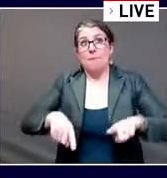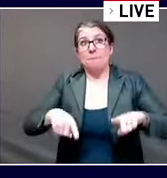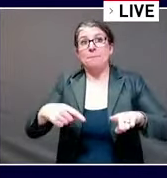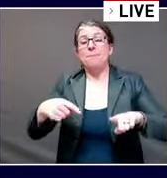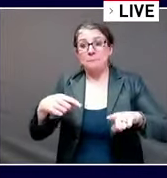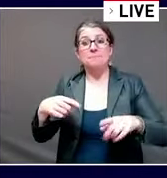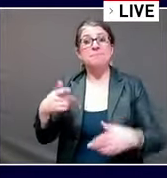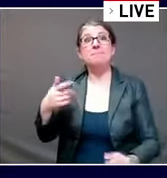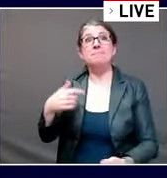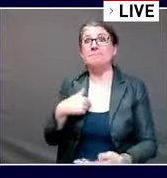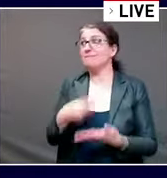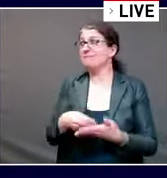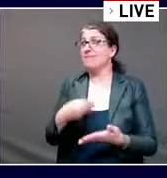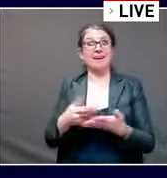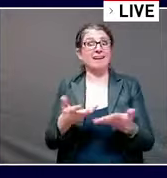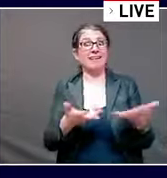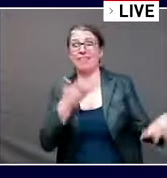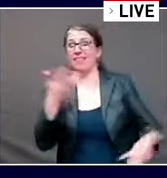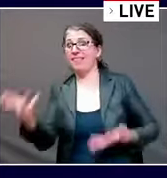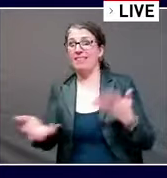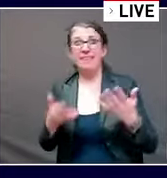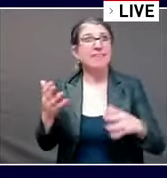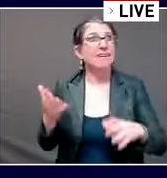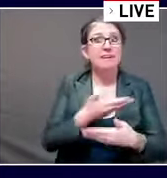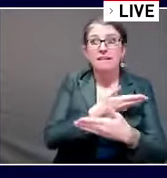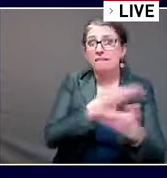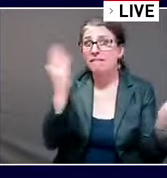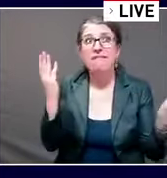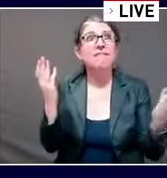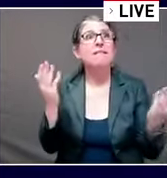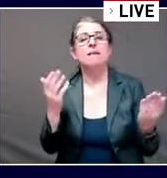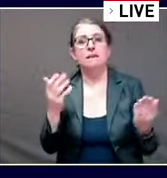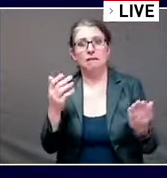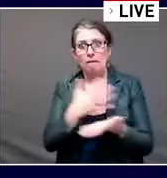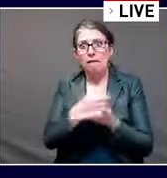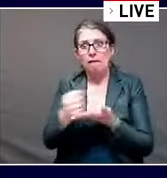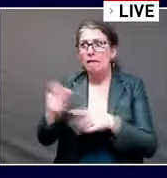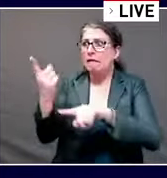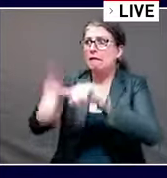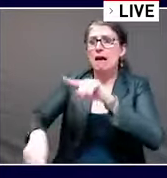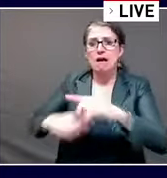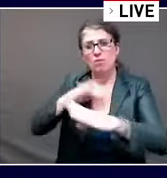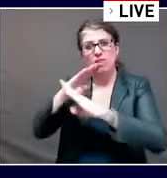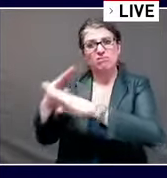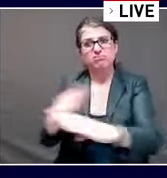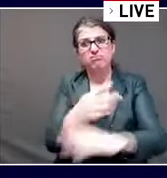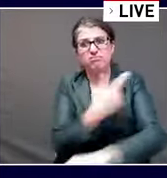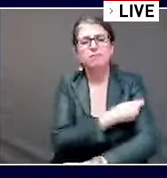can do so with velocity and with equity. That's why the funding is so critical.